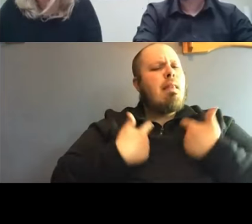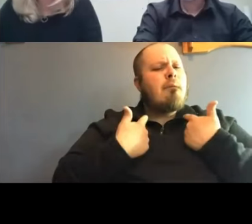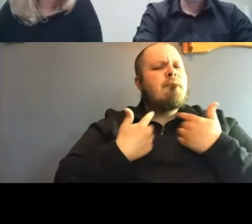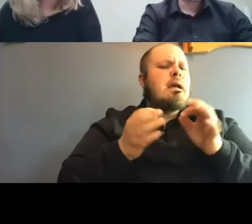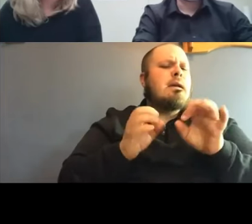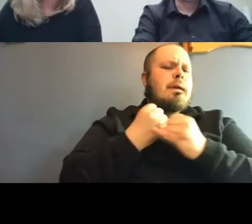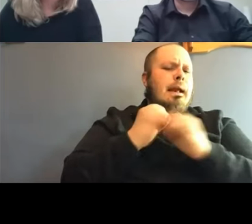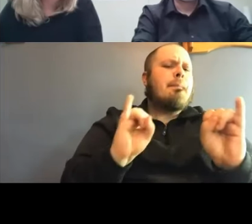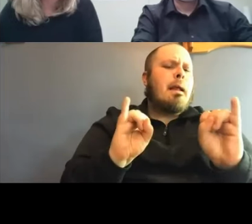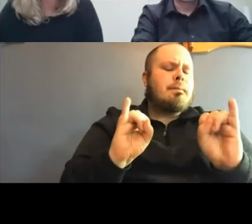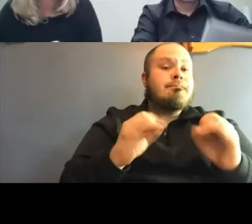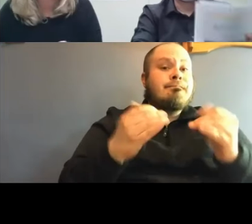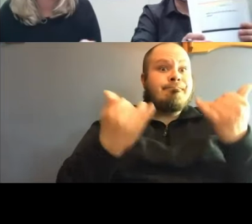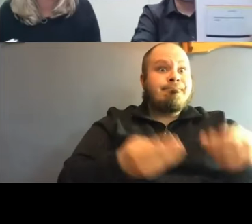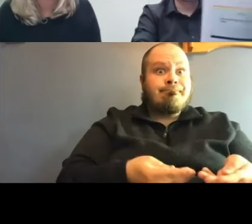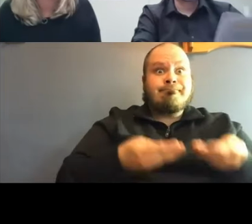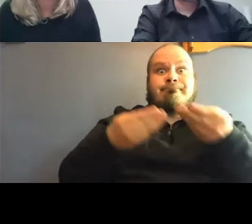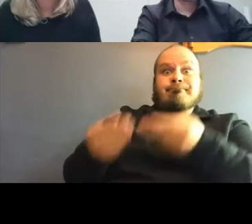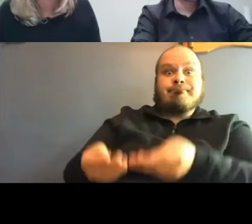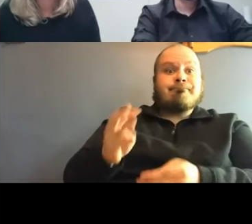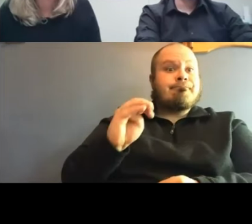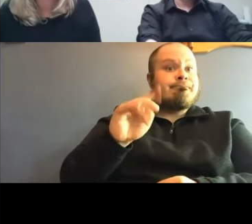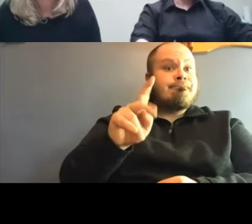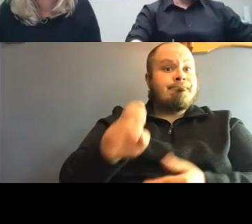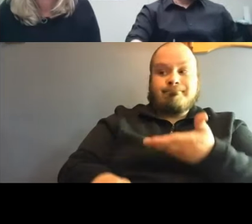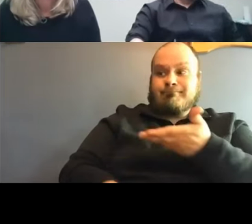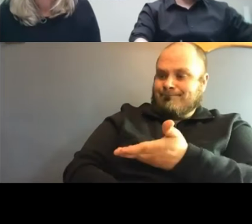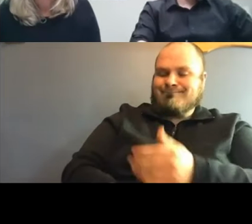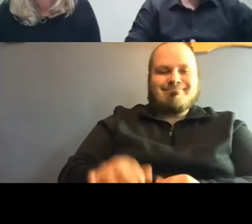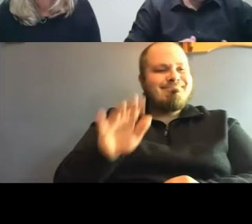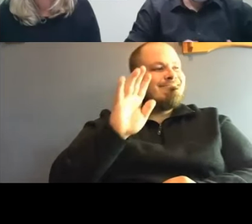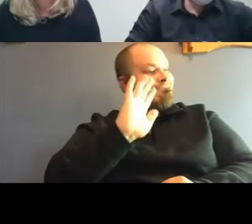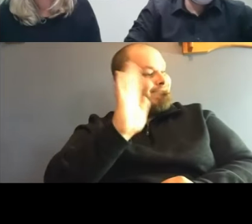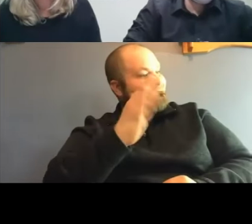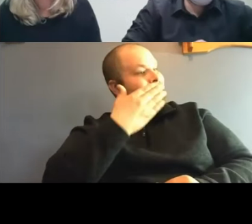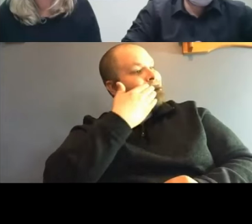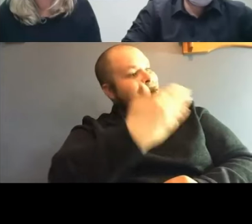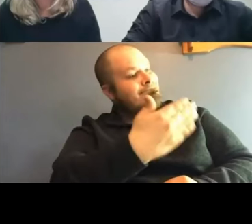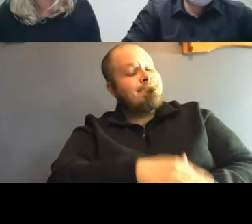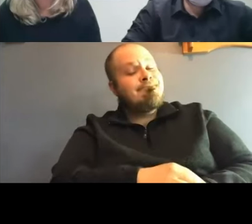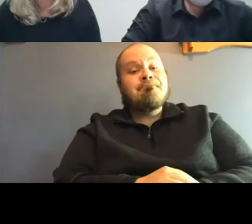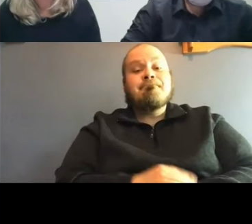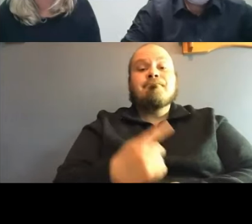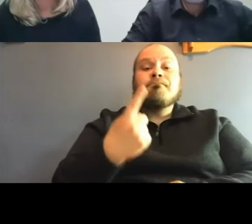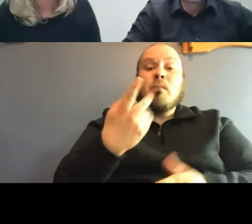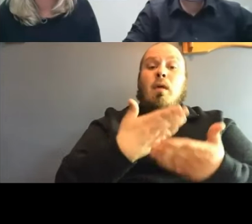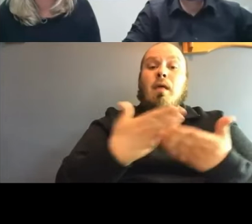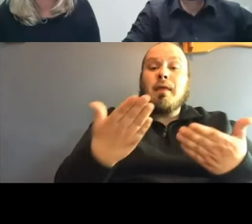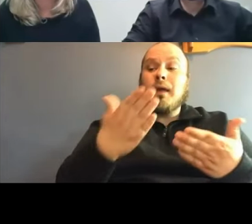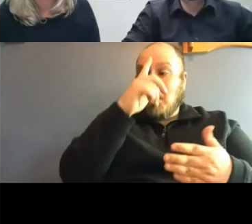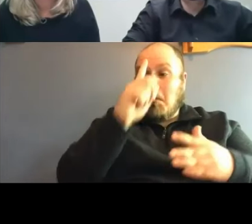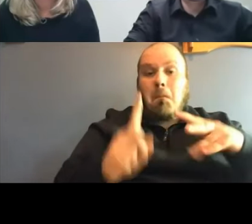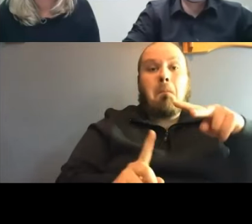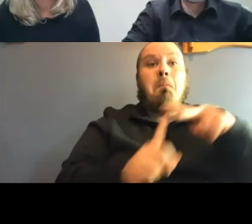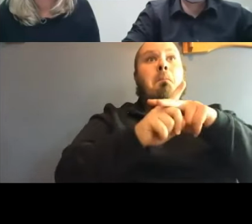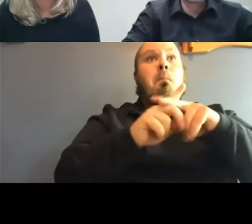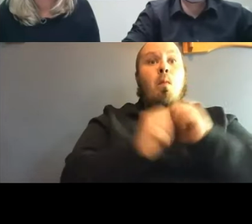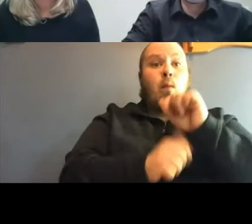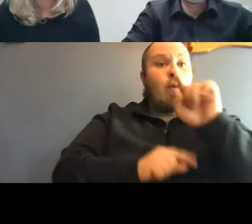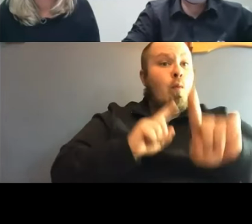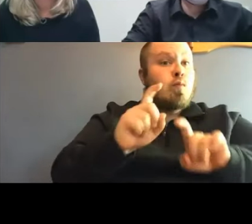And now I will pass it over to Mike. All right, thank you. So one of the things that comes up with questions oftentimes